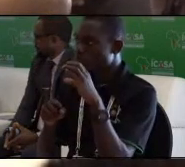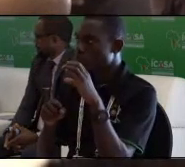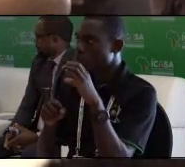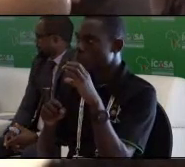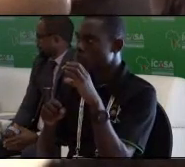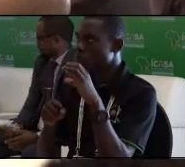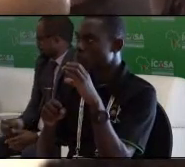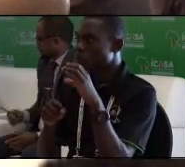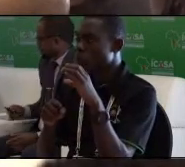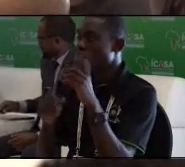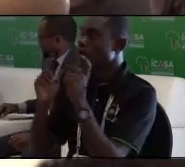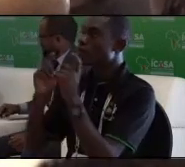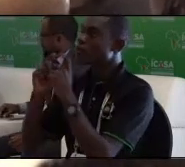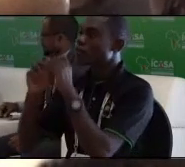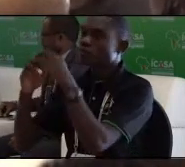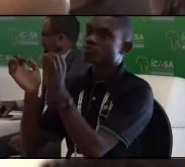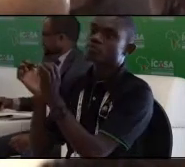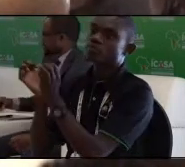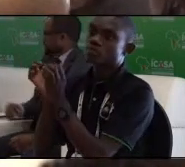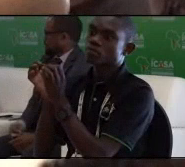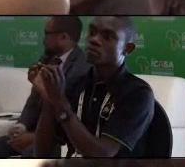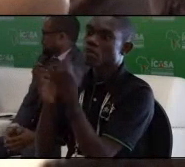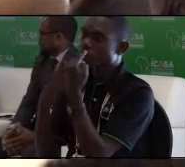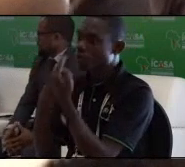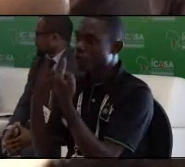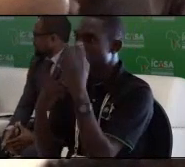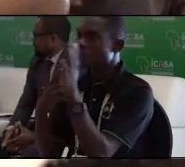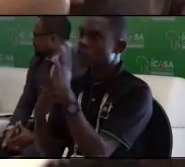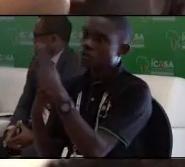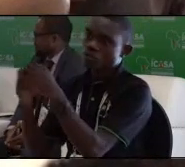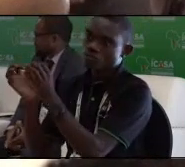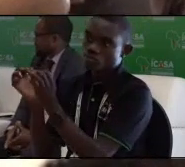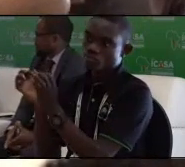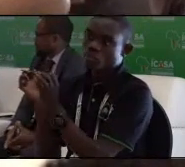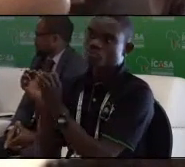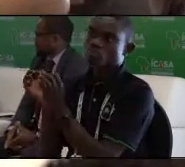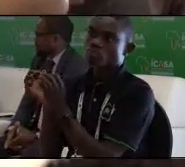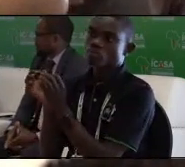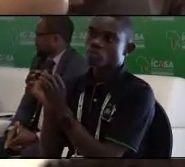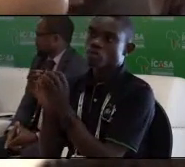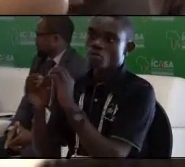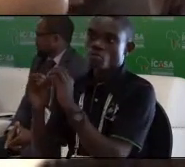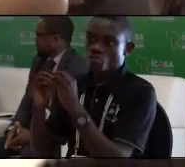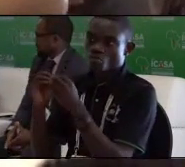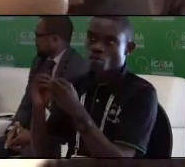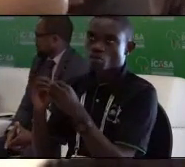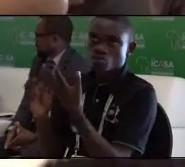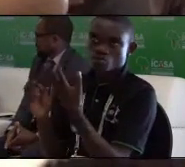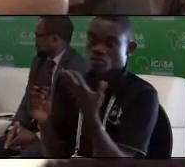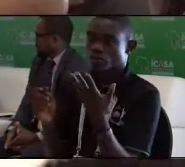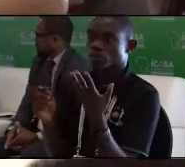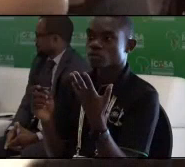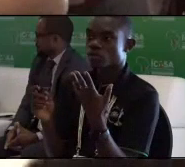for the symposium. We had the stakeholders, even the manufacturers were part of